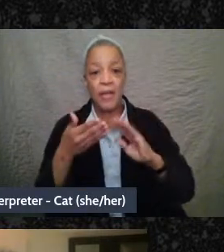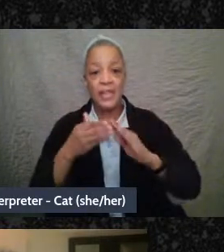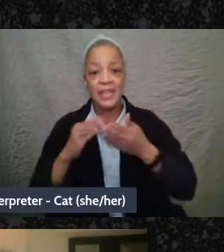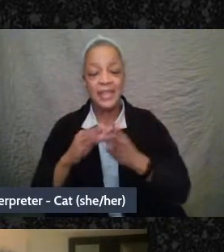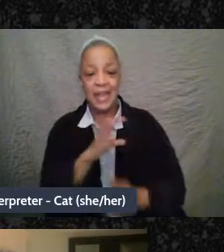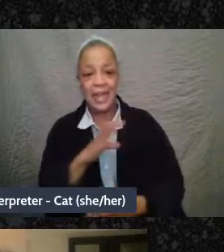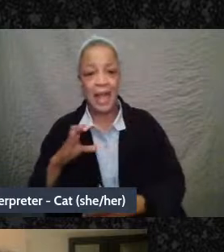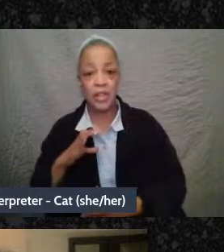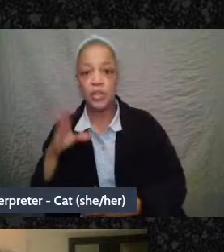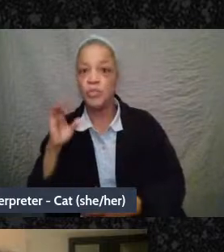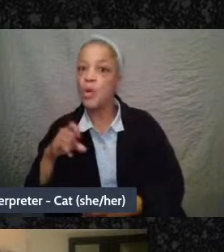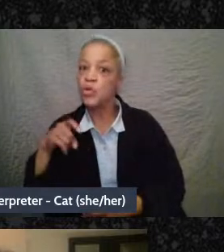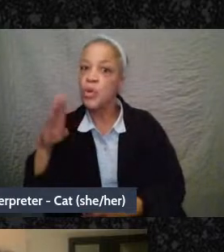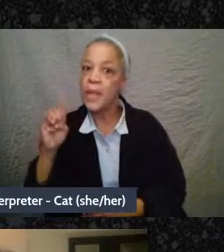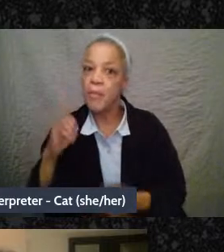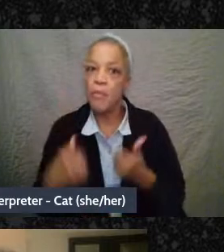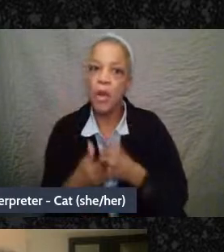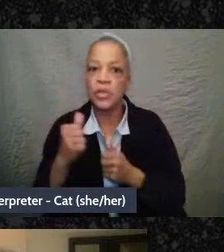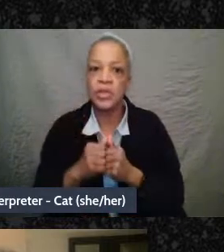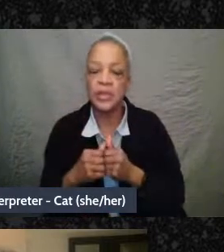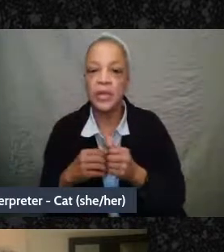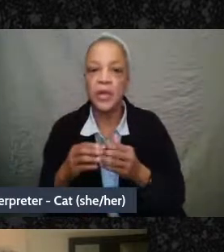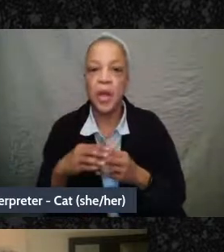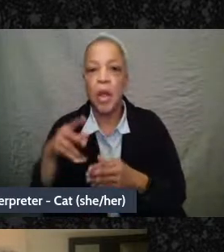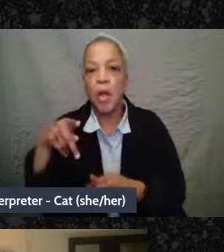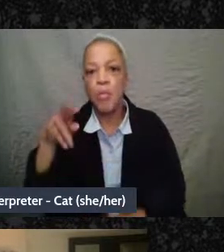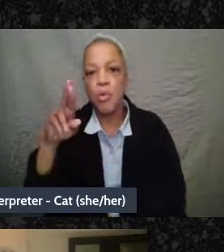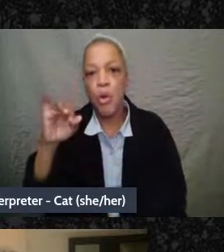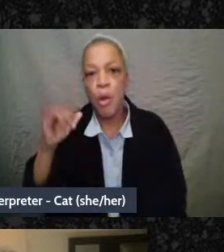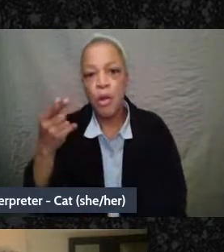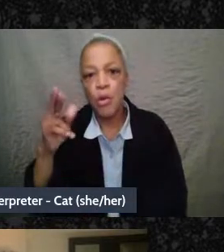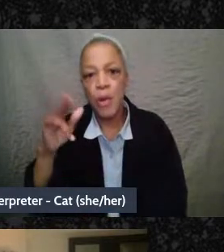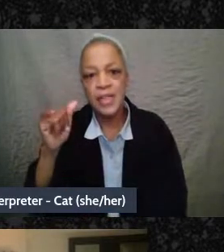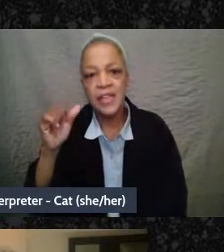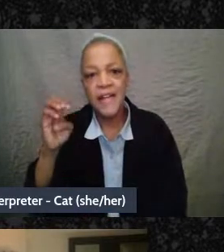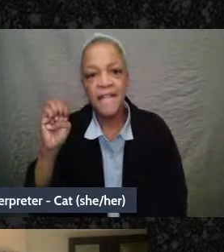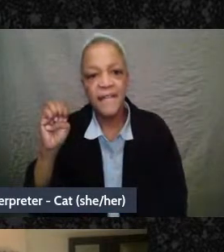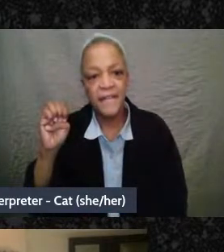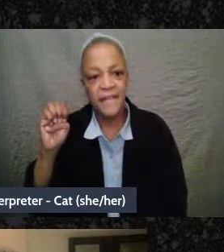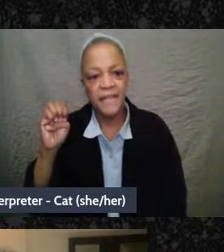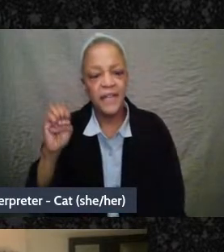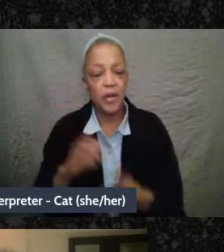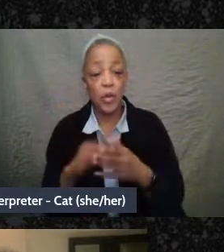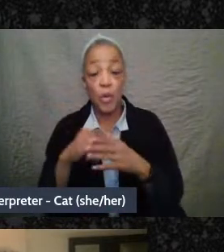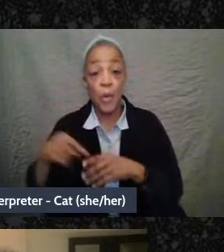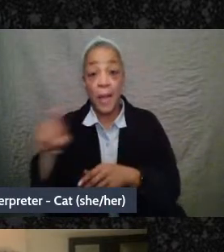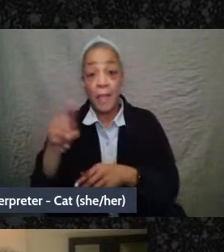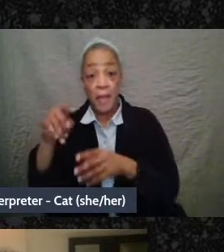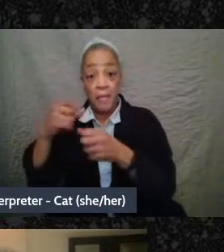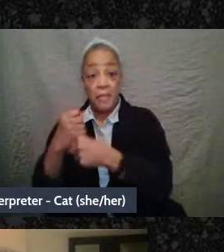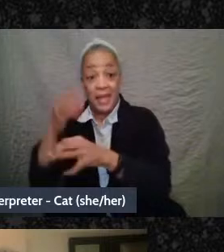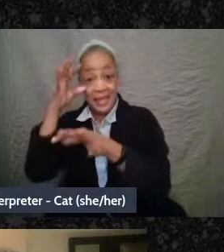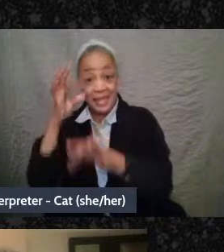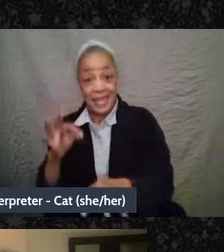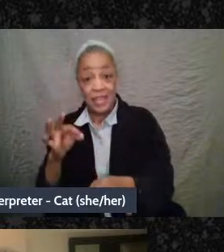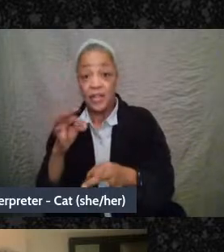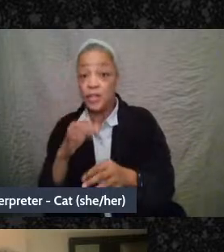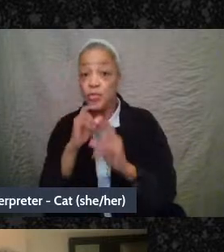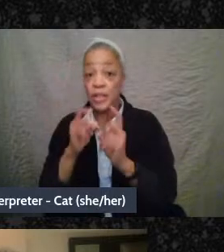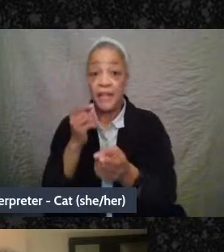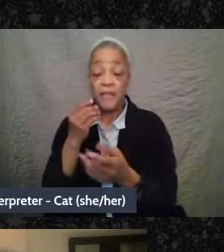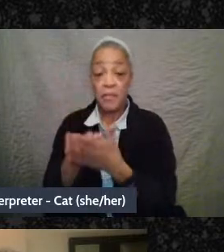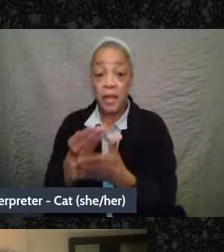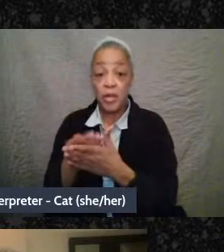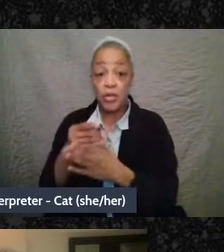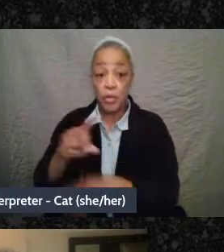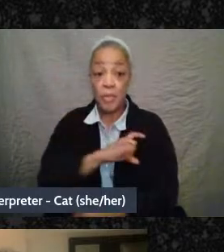most progressive city council. And when it came time to really make a decision to not give any more money from the police, to defund the